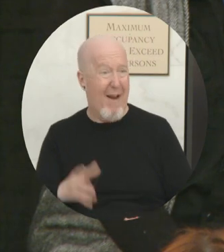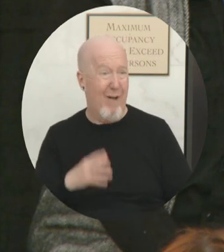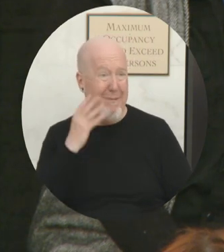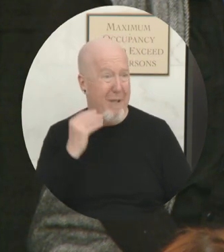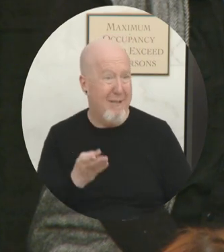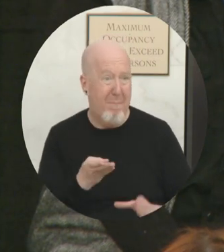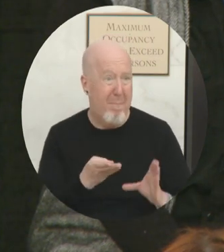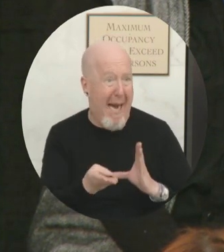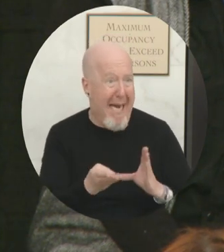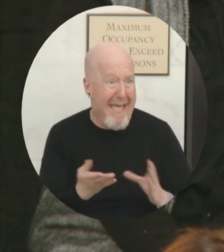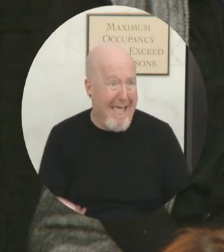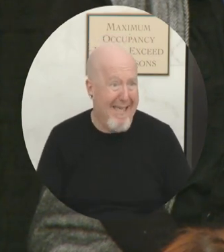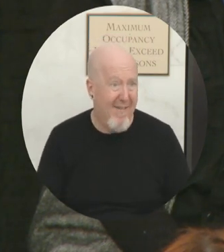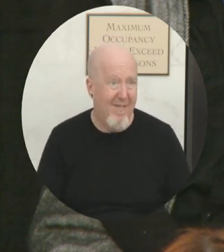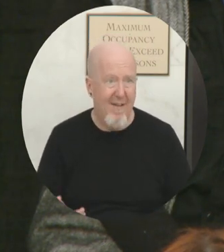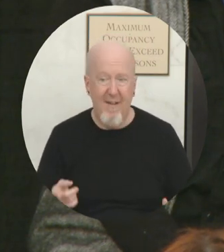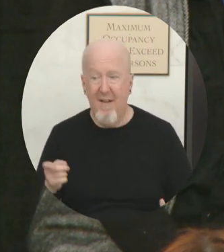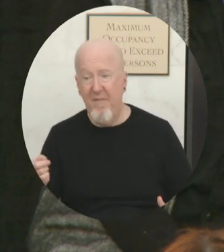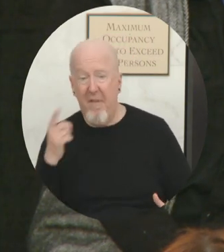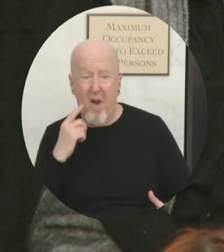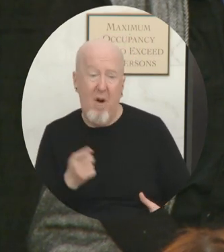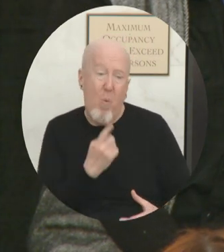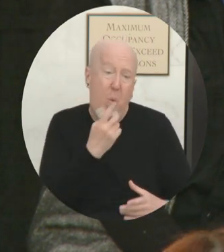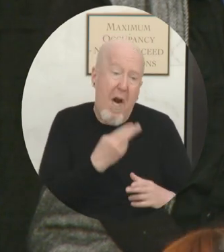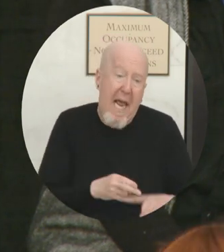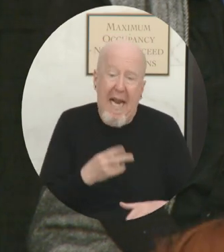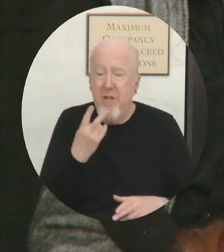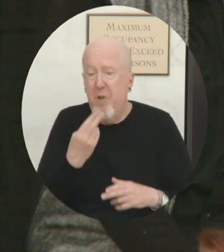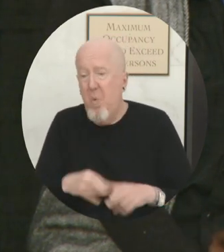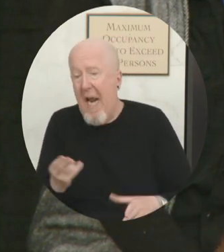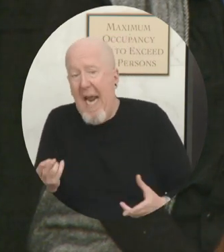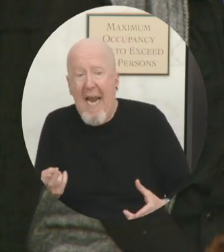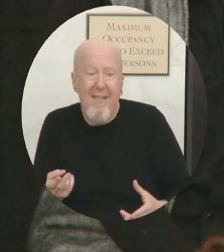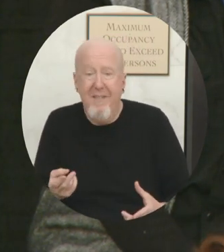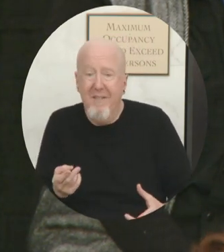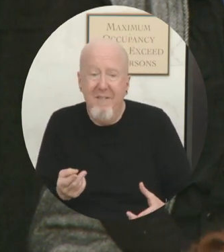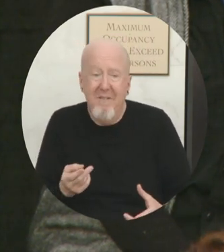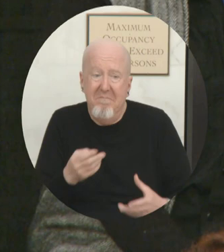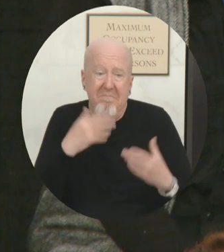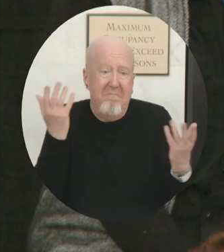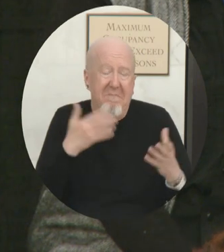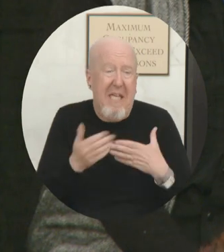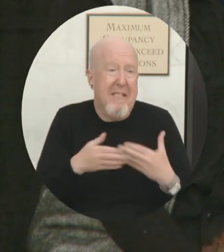well, one egg versus two eggs, who cares? It's cool to crack eggs.